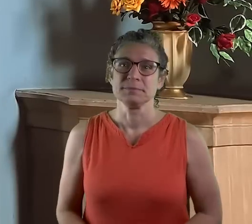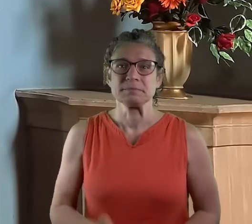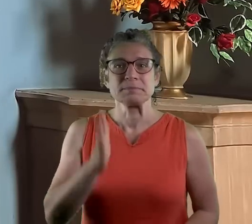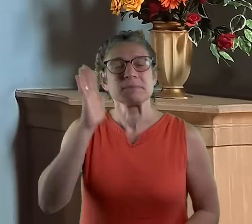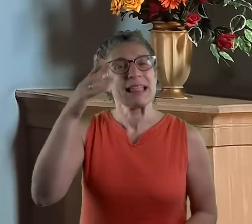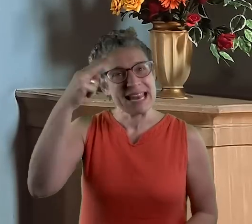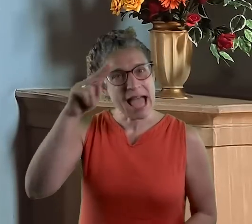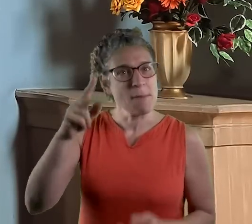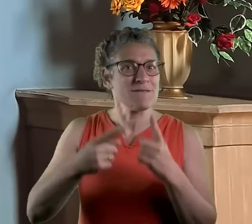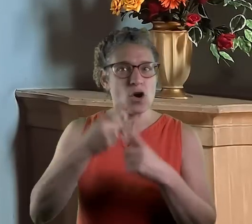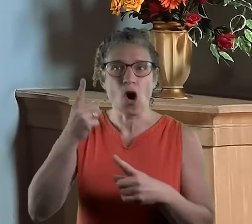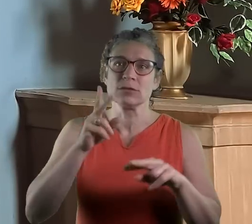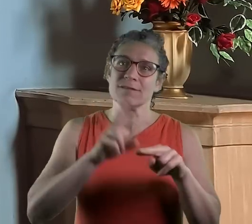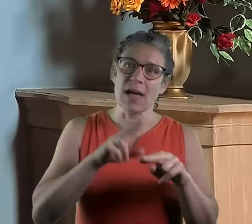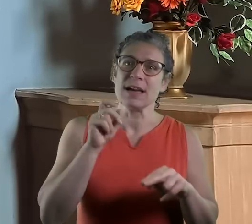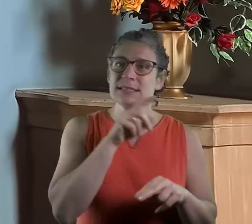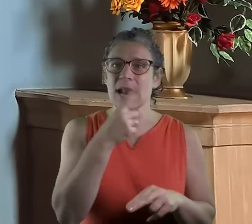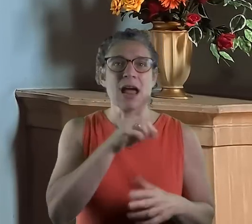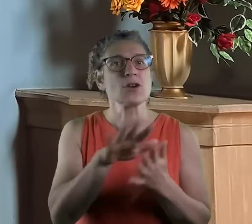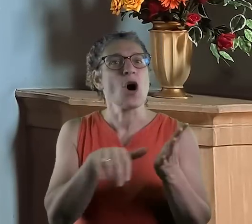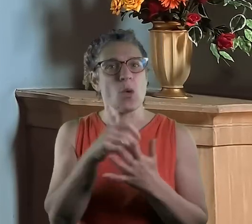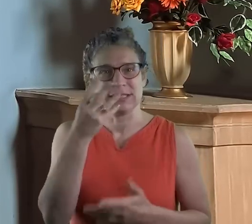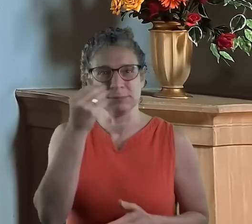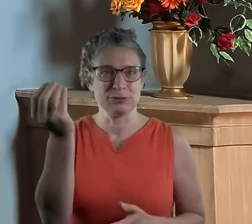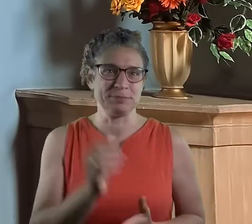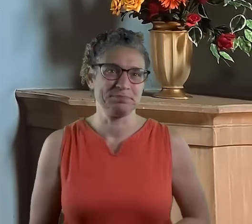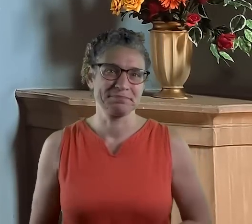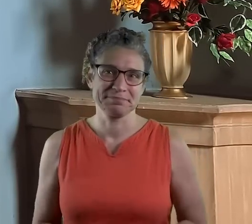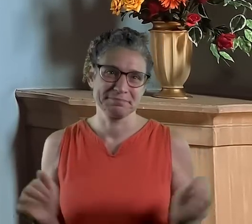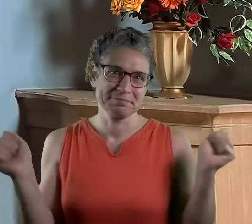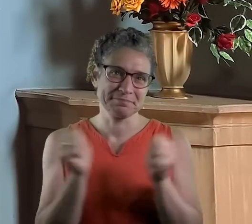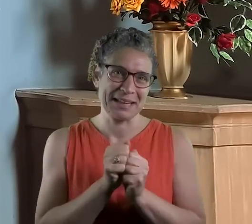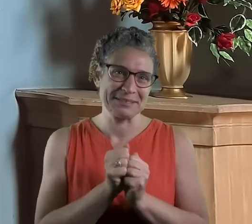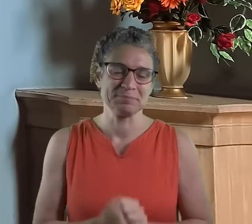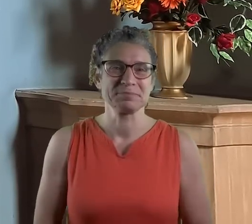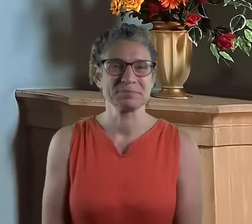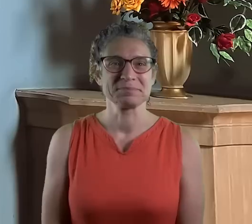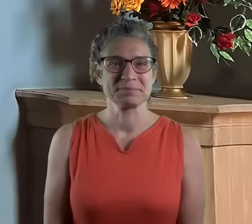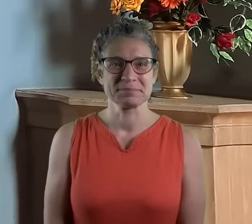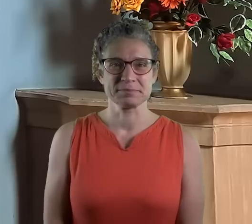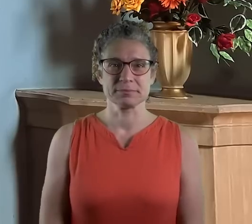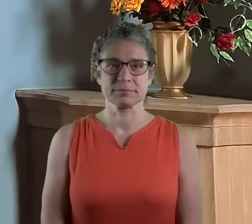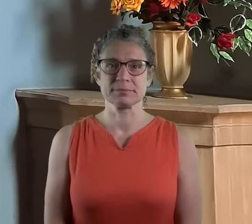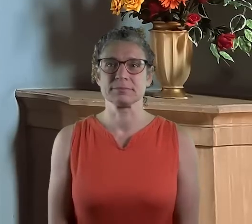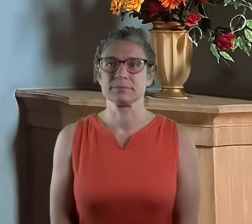May I speak in the name of God, who is Father, Son, and Holy Spirit. Amen.